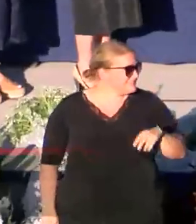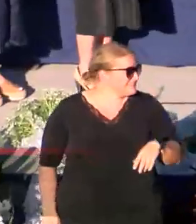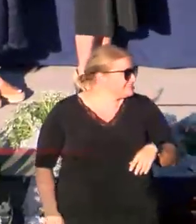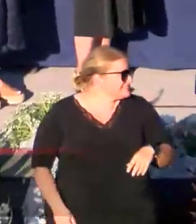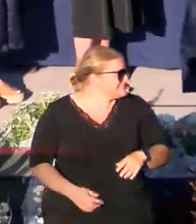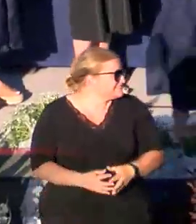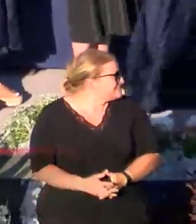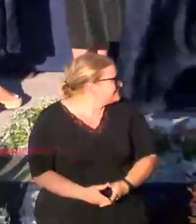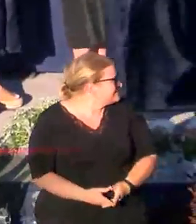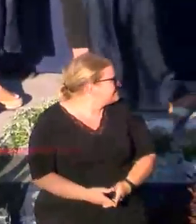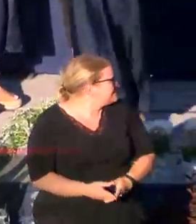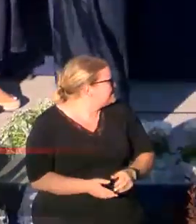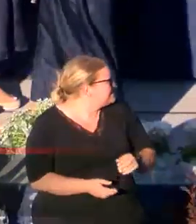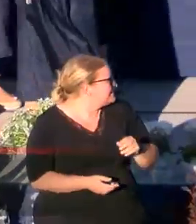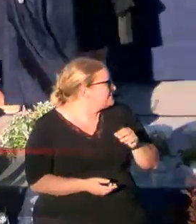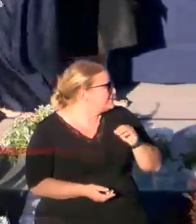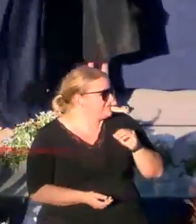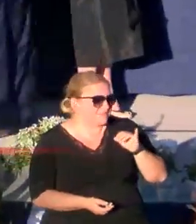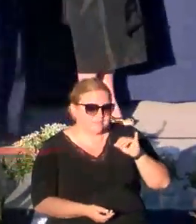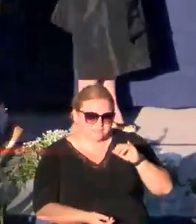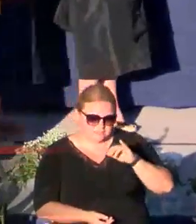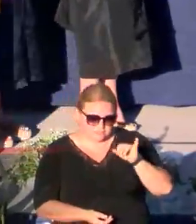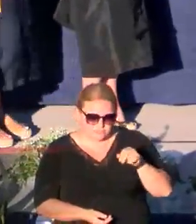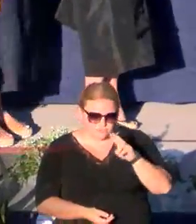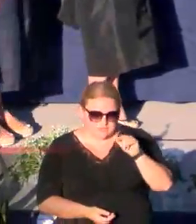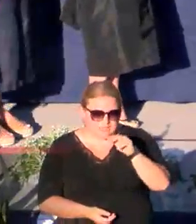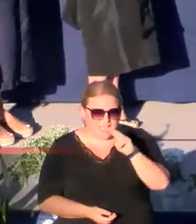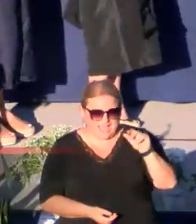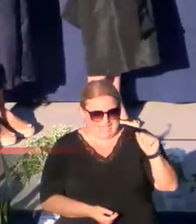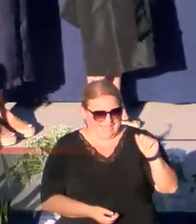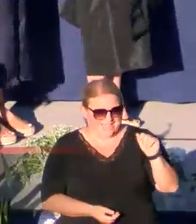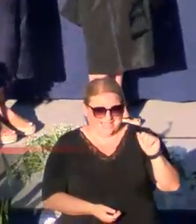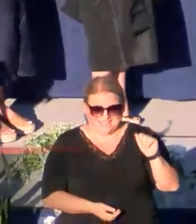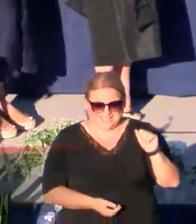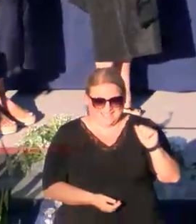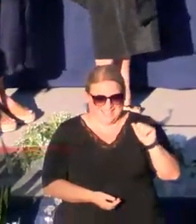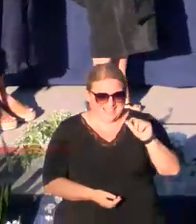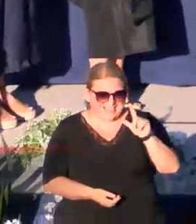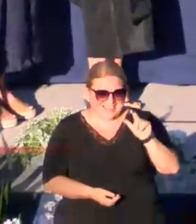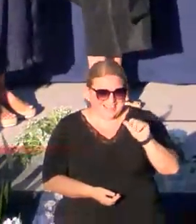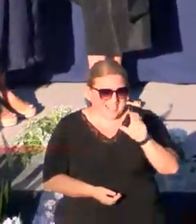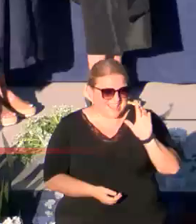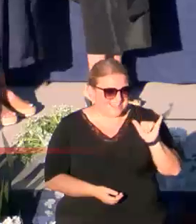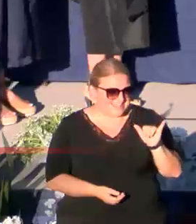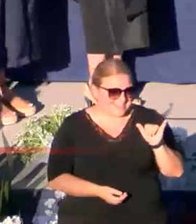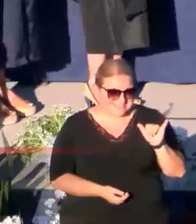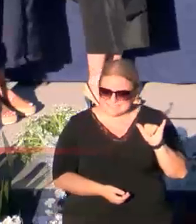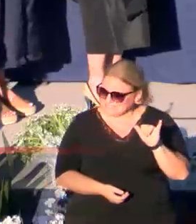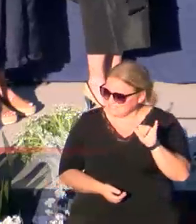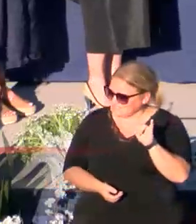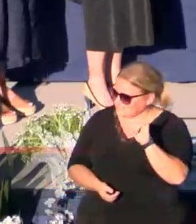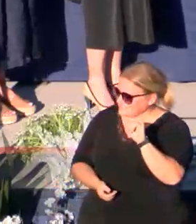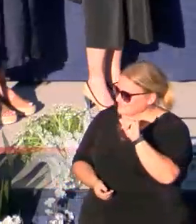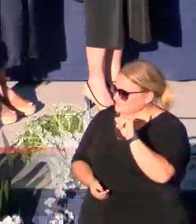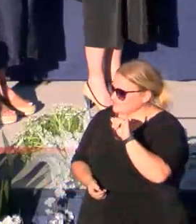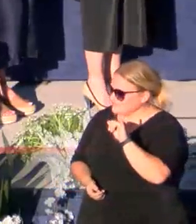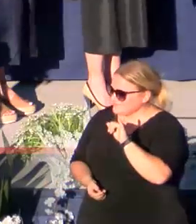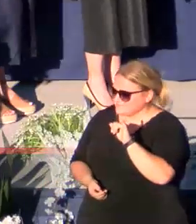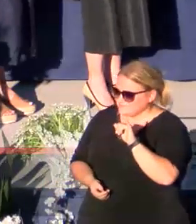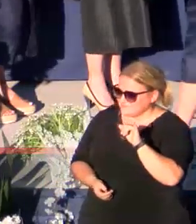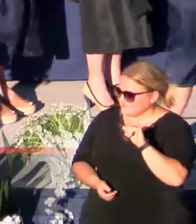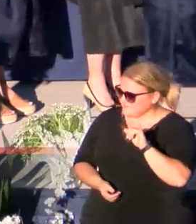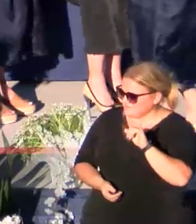Marlon Alejandro Fernandez Flores. Lacey Ellingson.